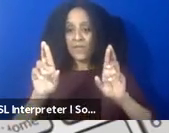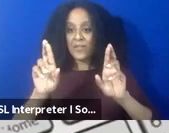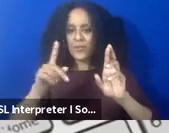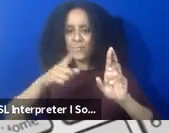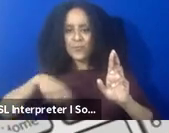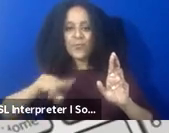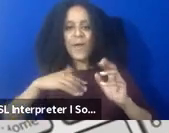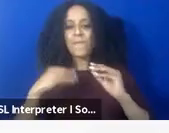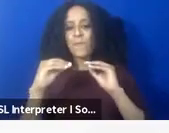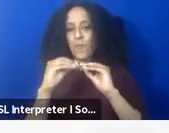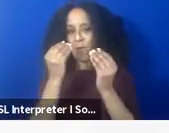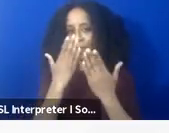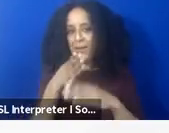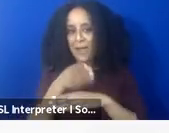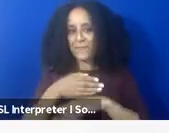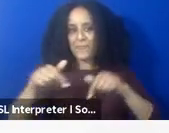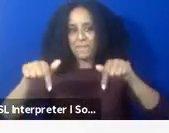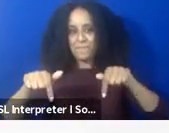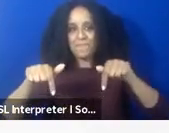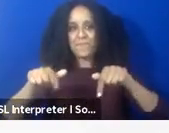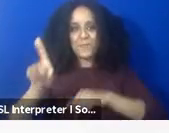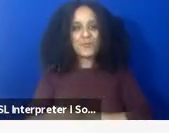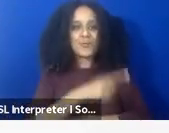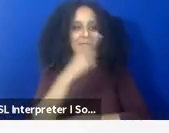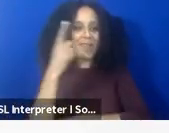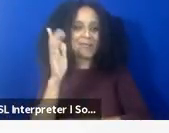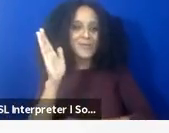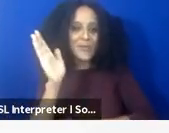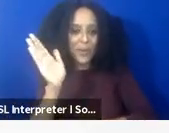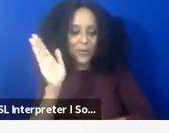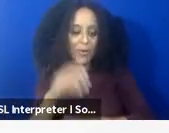bit more information after today's webinar.